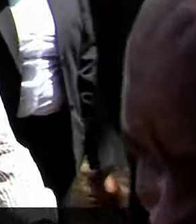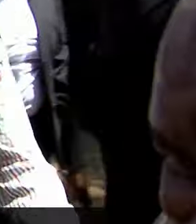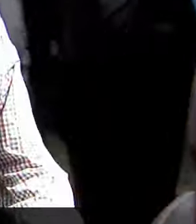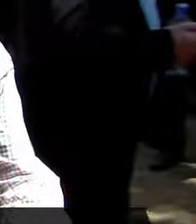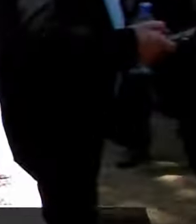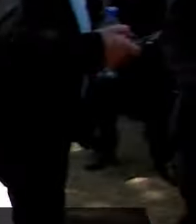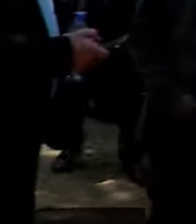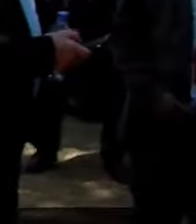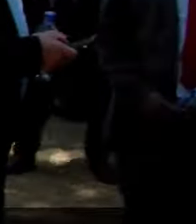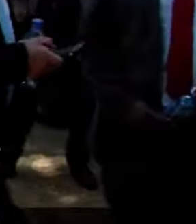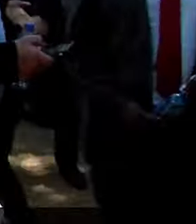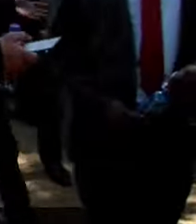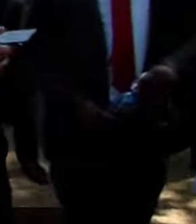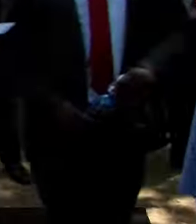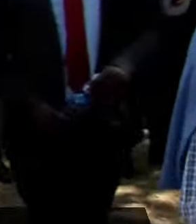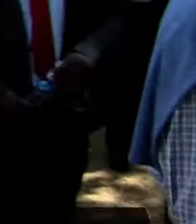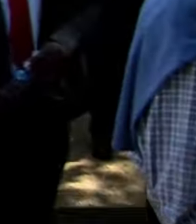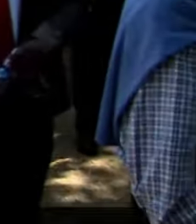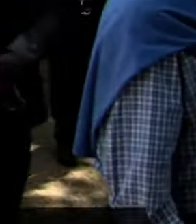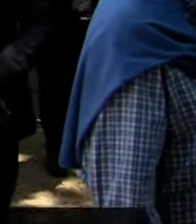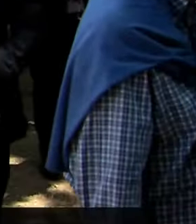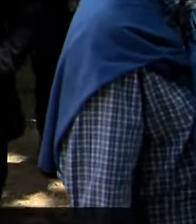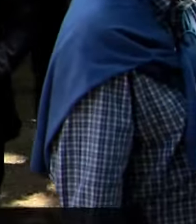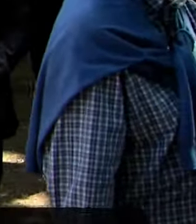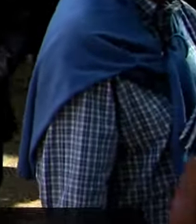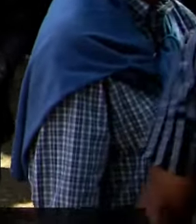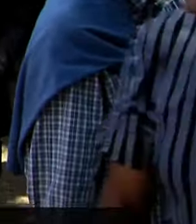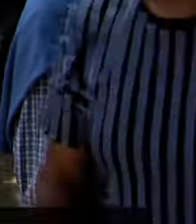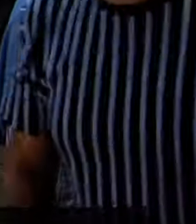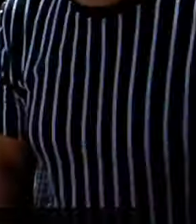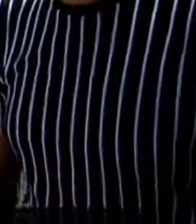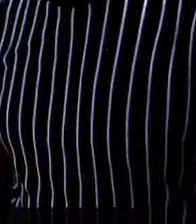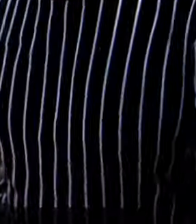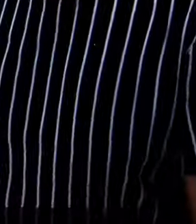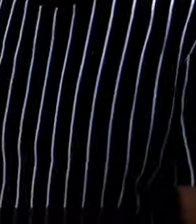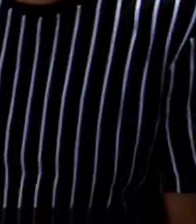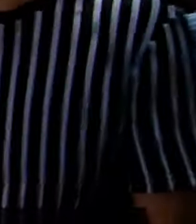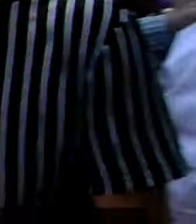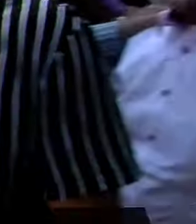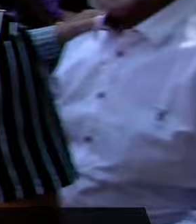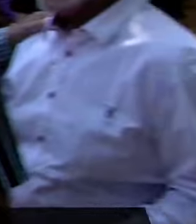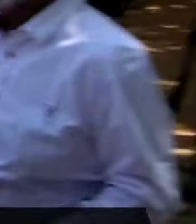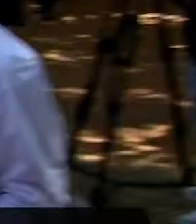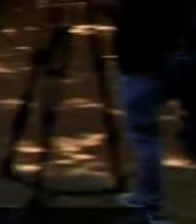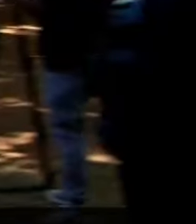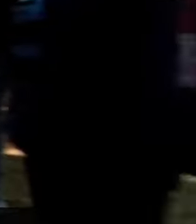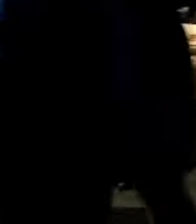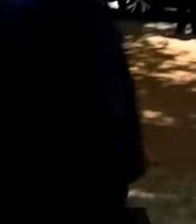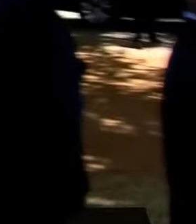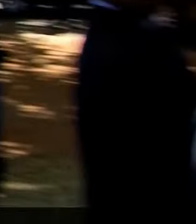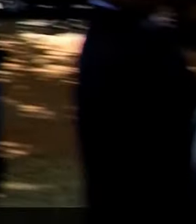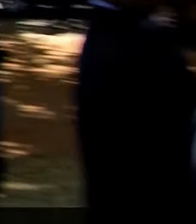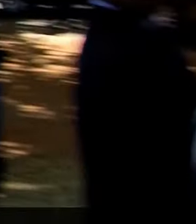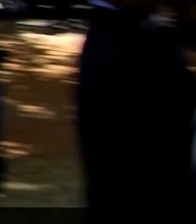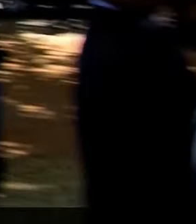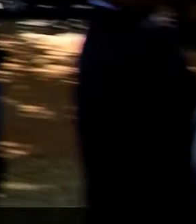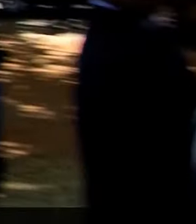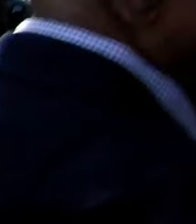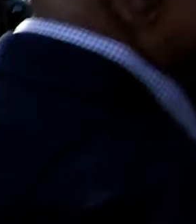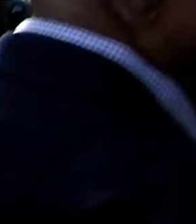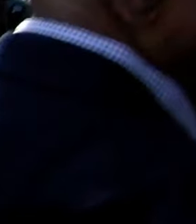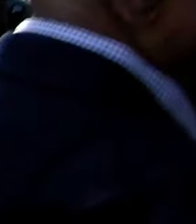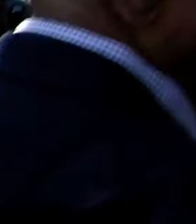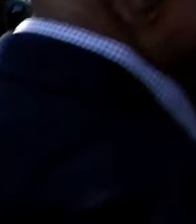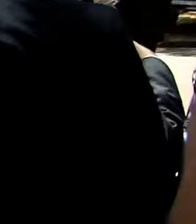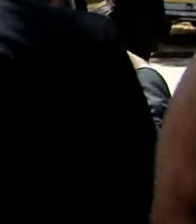former President Halima Motlanthe there, just getting a bit of a doorstop. Let me see if I can get former President Big as well to